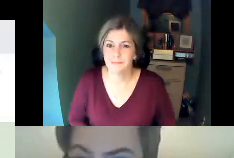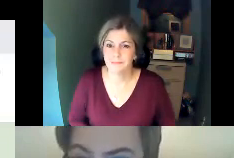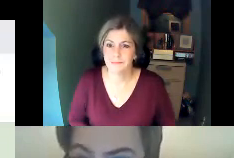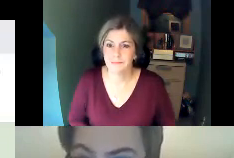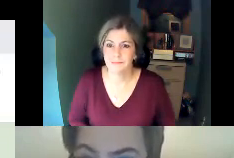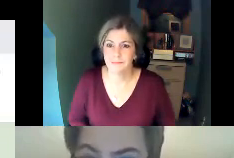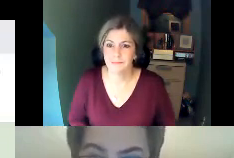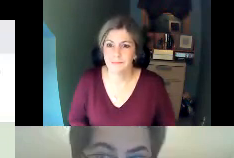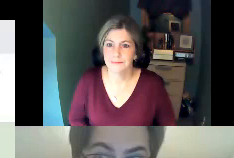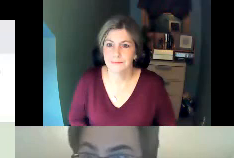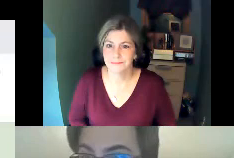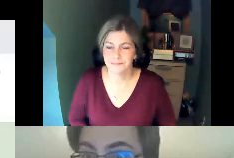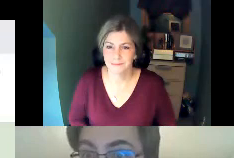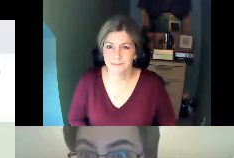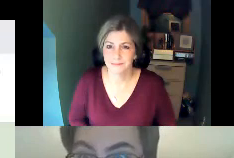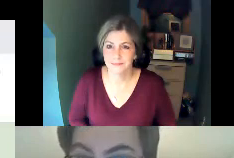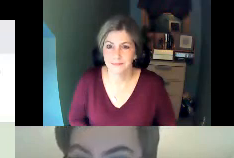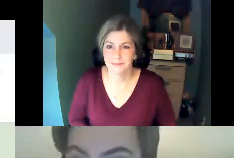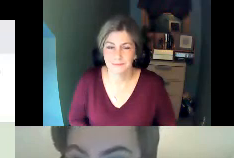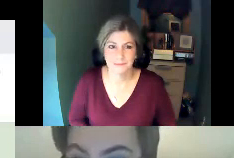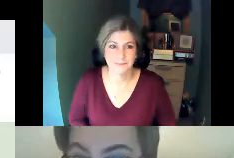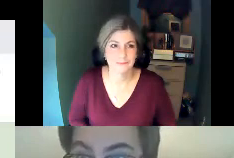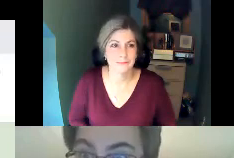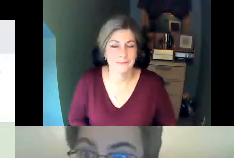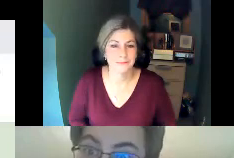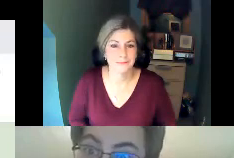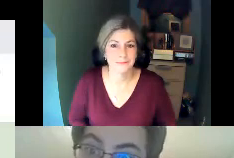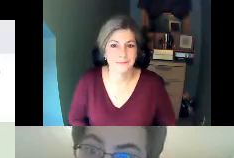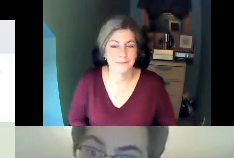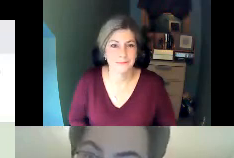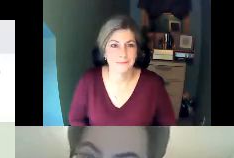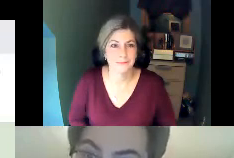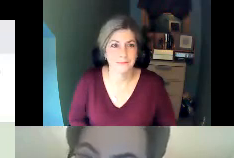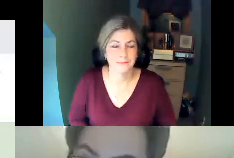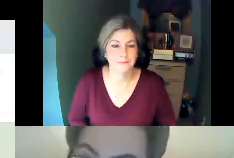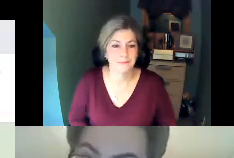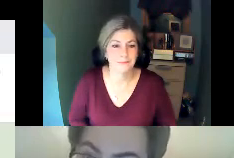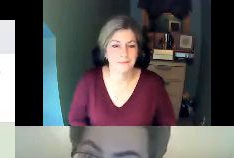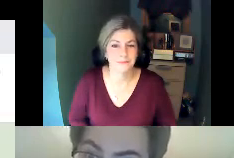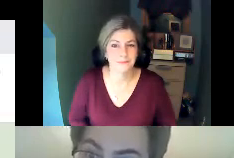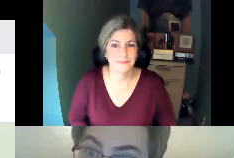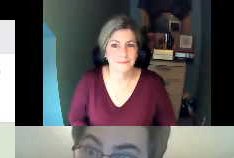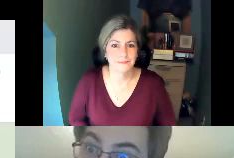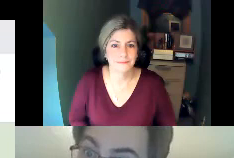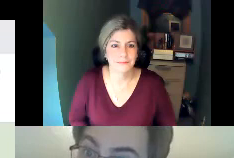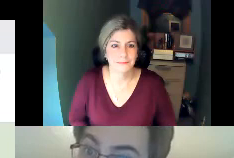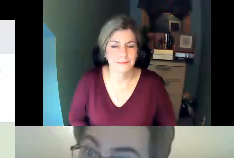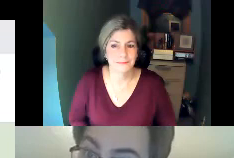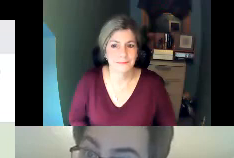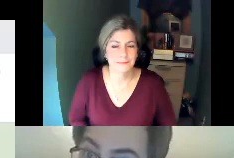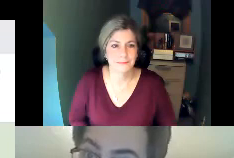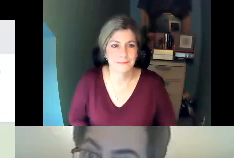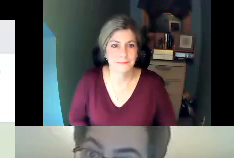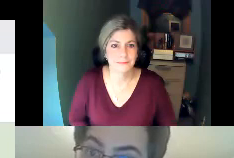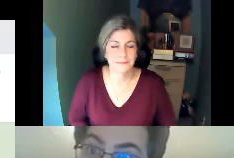access institutions and will accept applications year round. So really be careful and just ask the